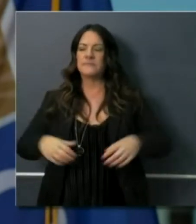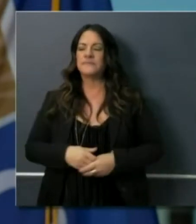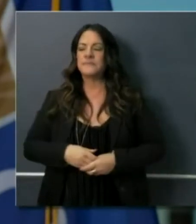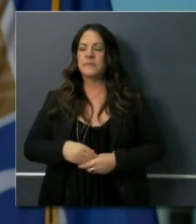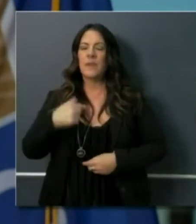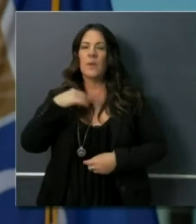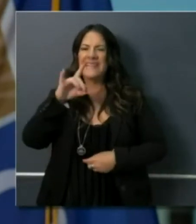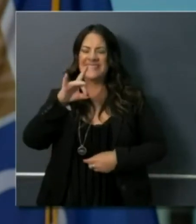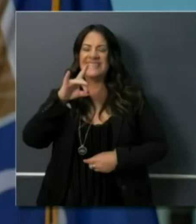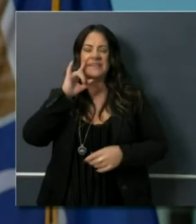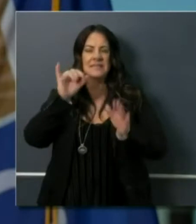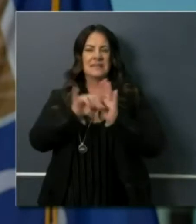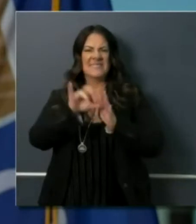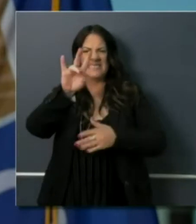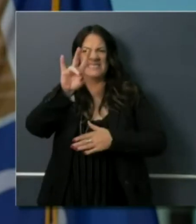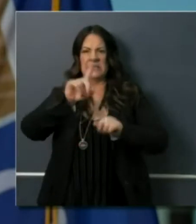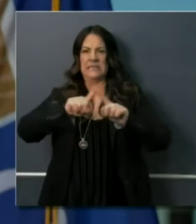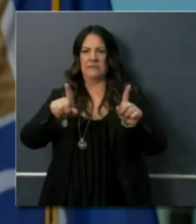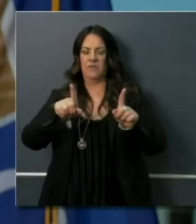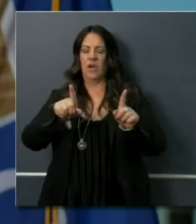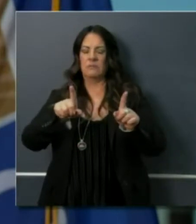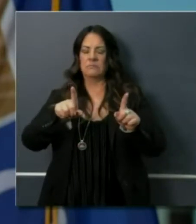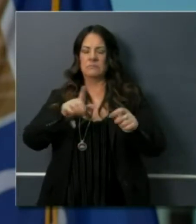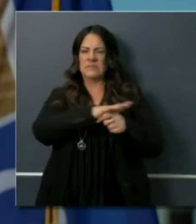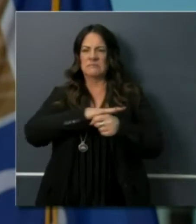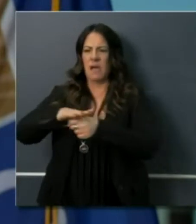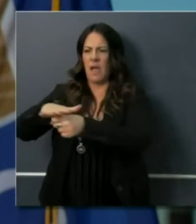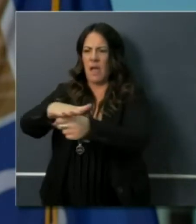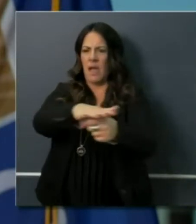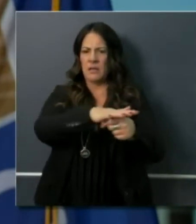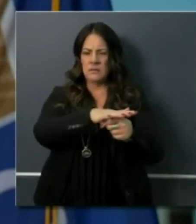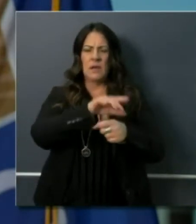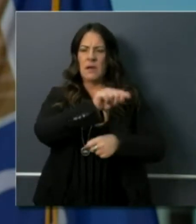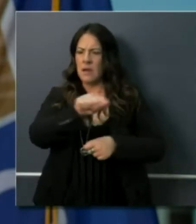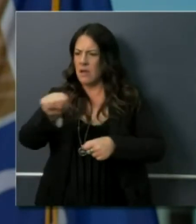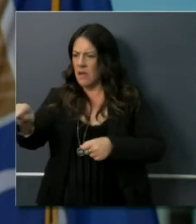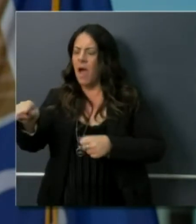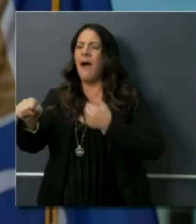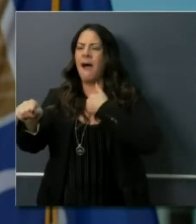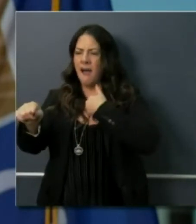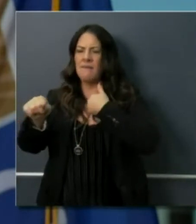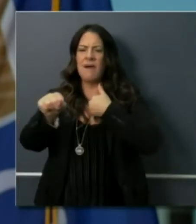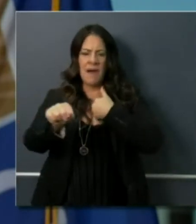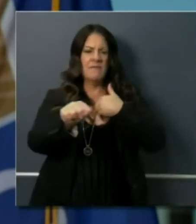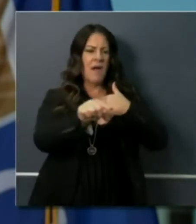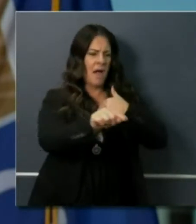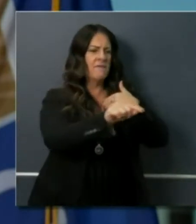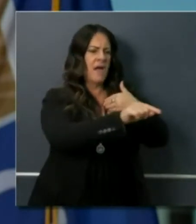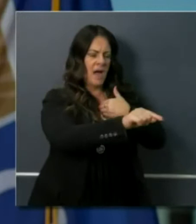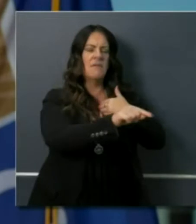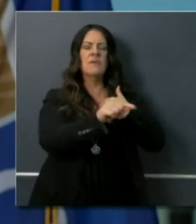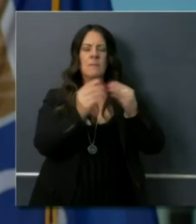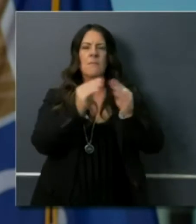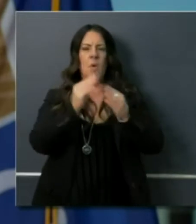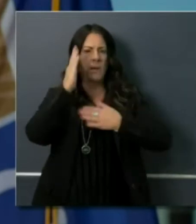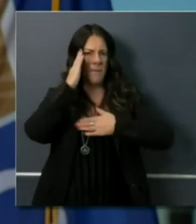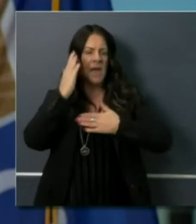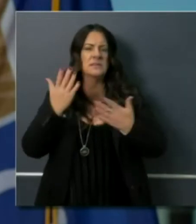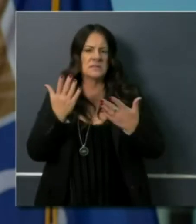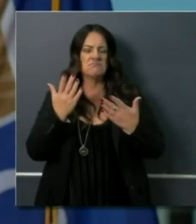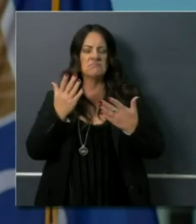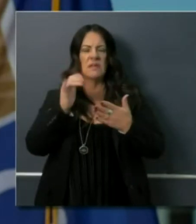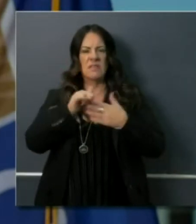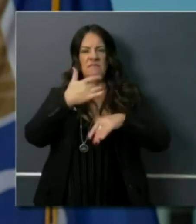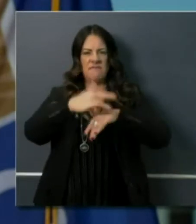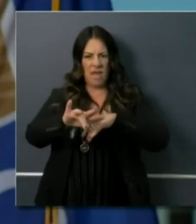7 specific sites that allow us hundreds and hundreds of beds that will further that cause outside of the USNS